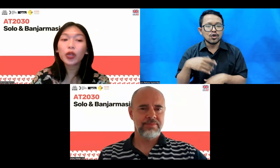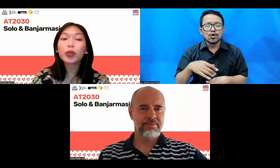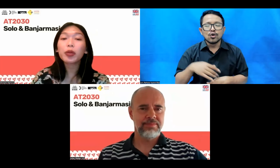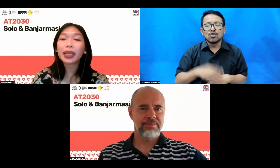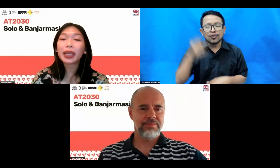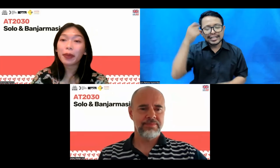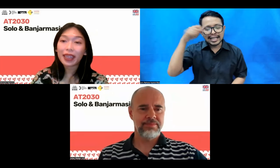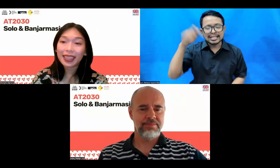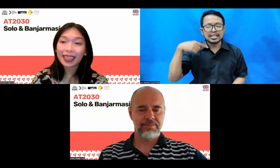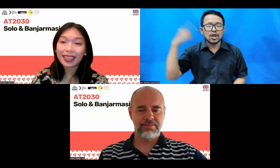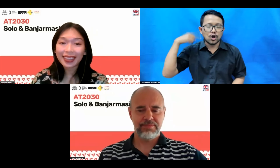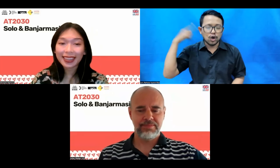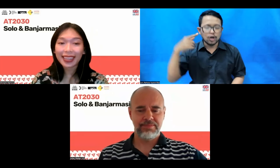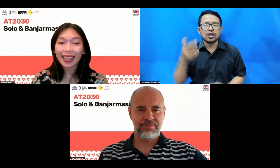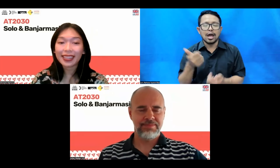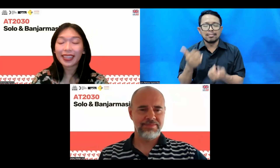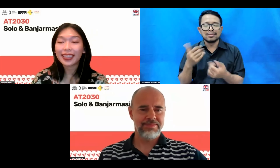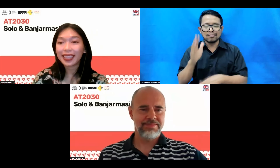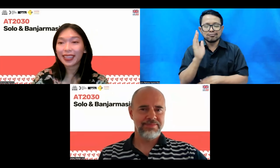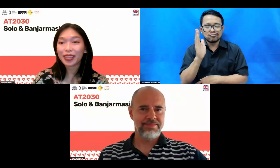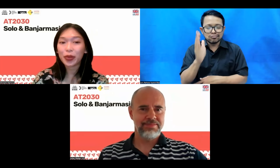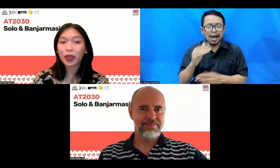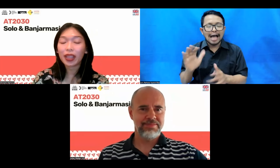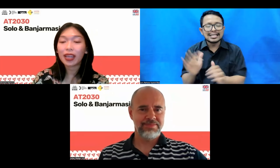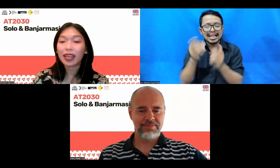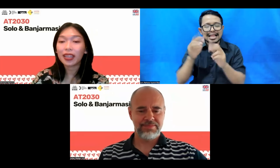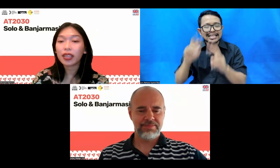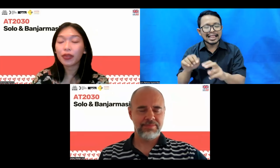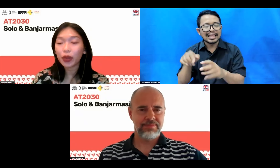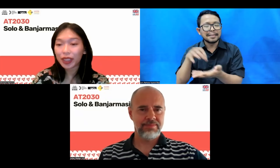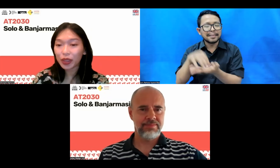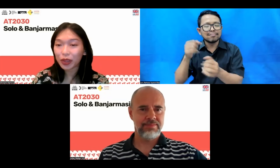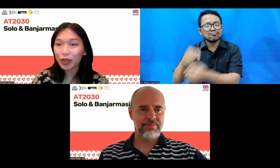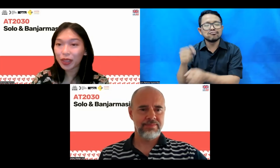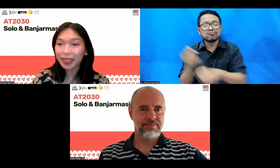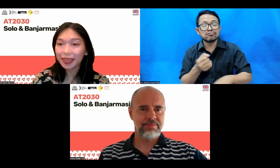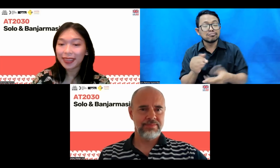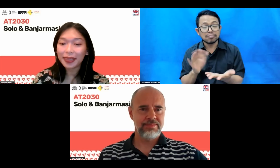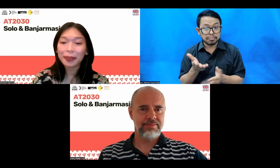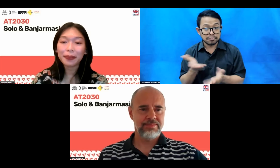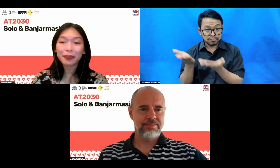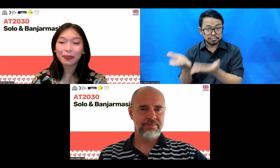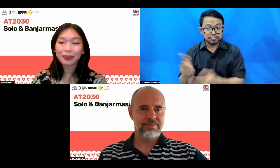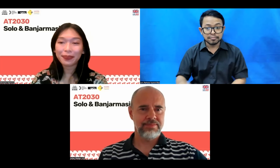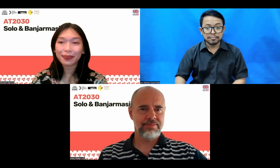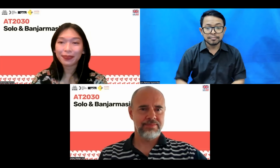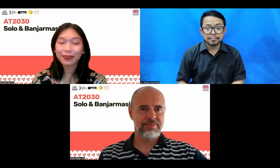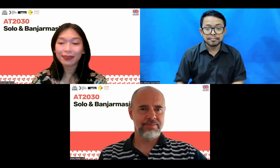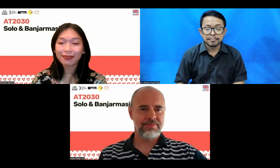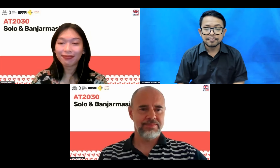the University College London to provide his presentation regarding the results of the activity. The floor is yours,